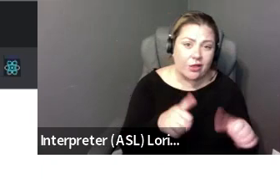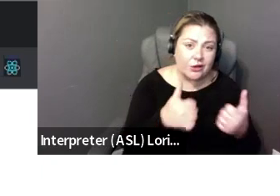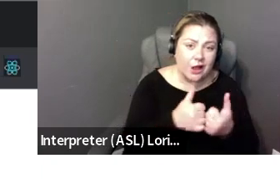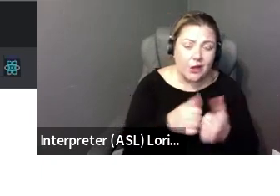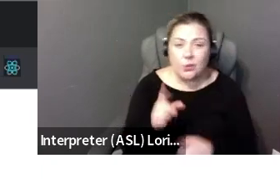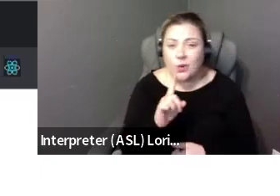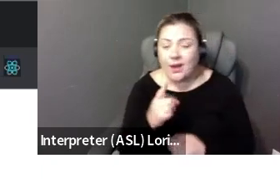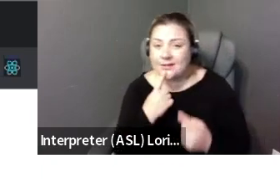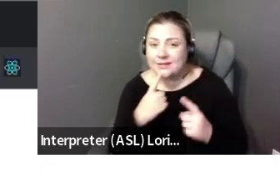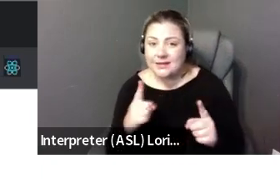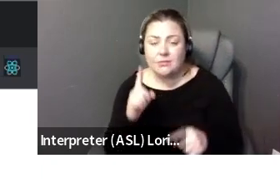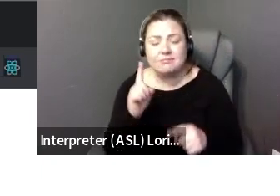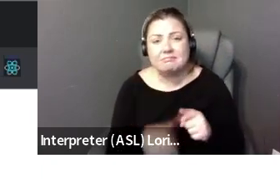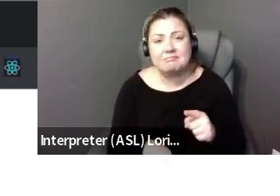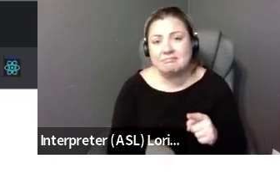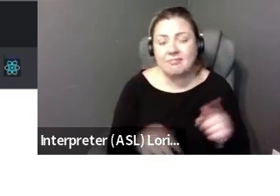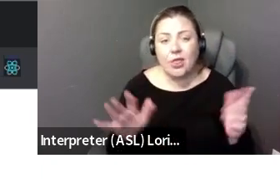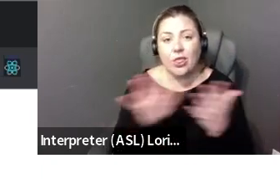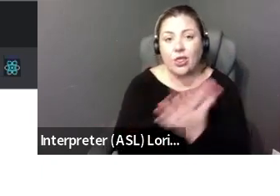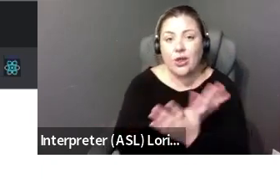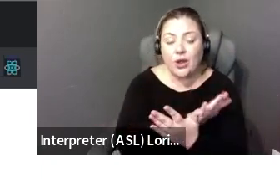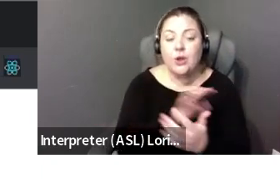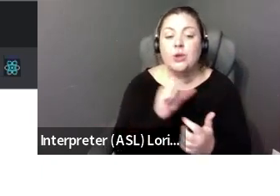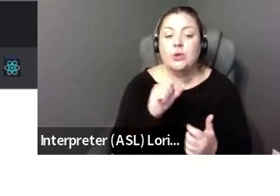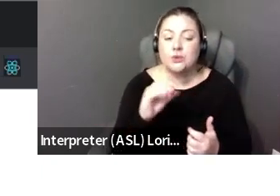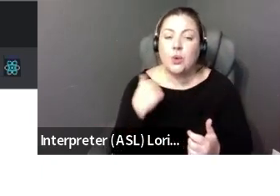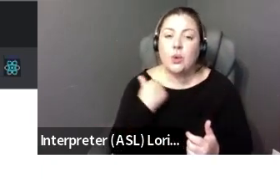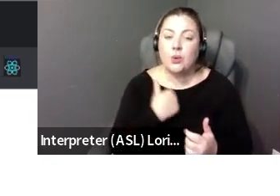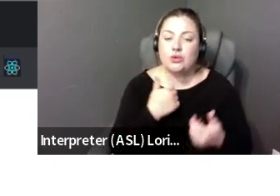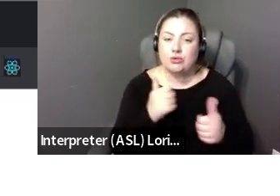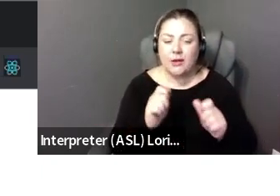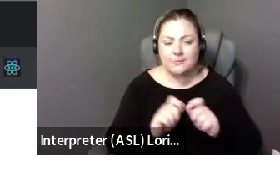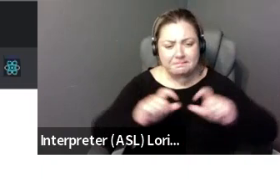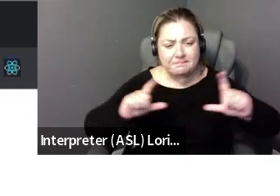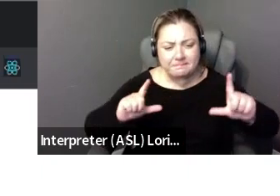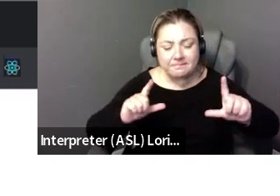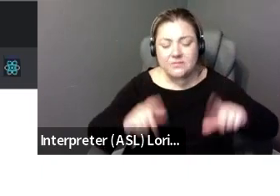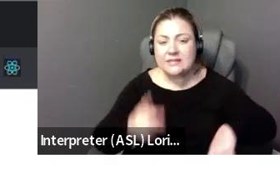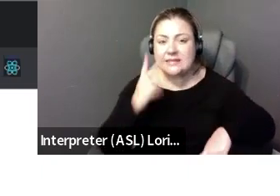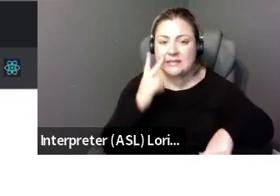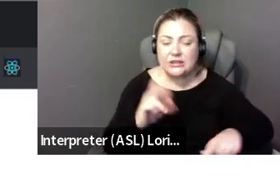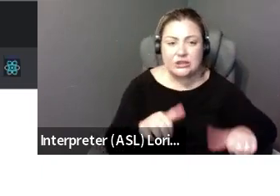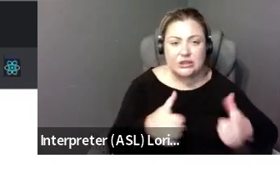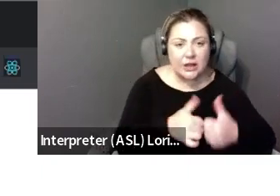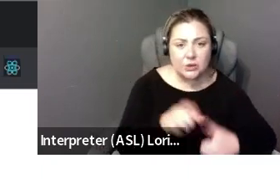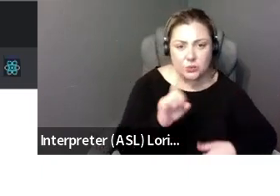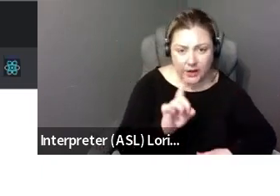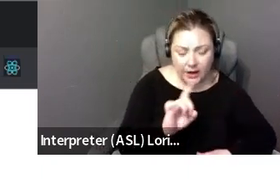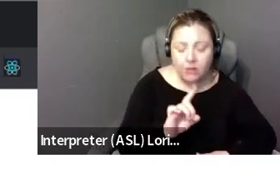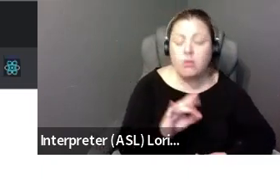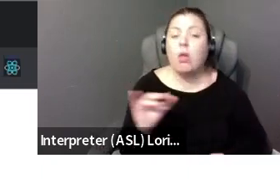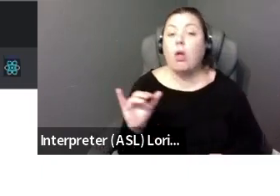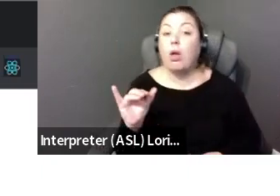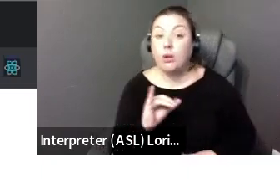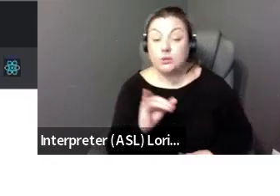to highlight specific things that are going well. So not just the challenges of where there